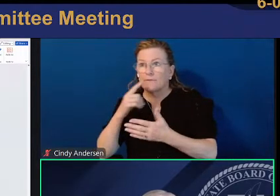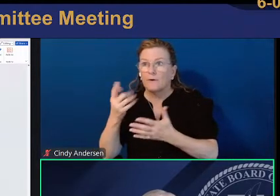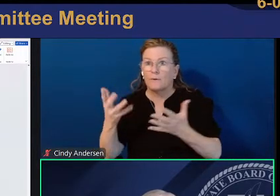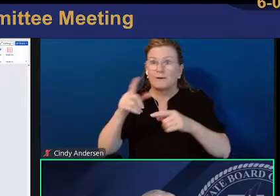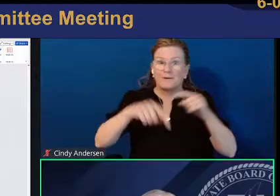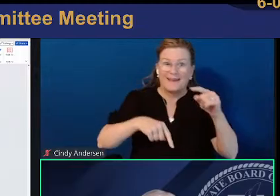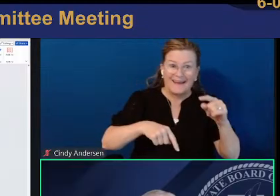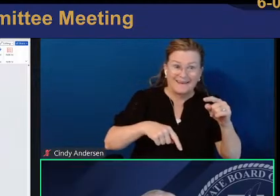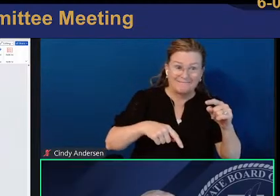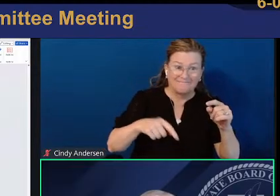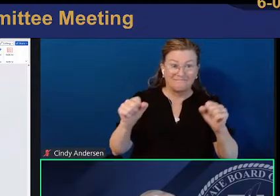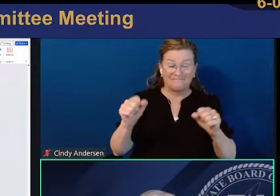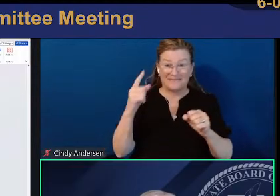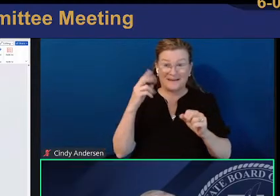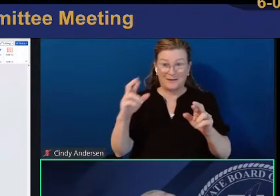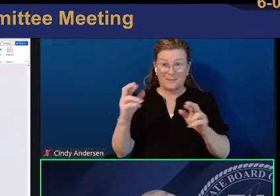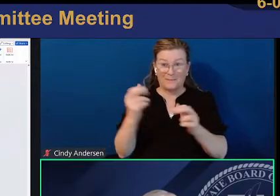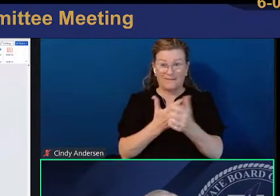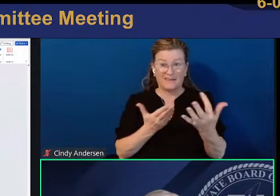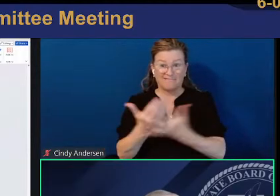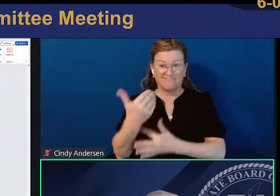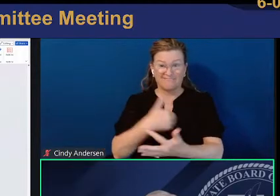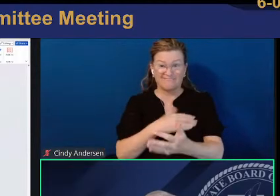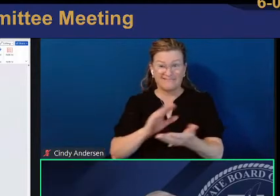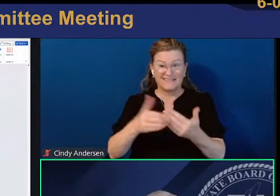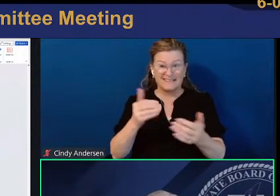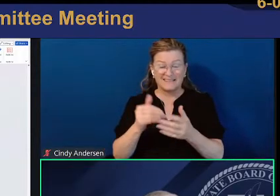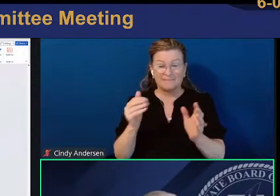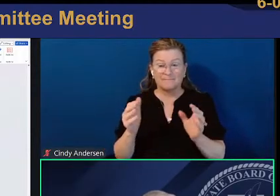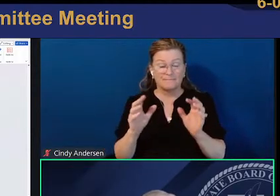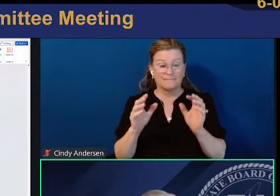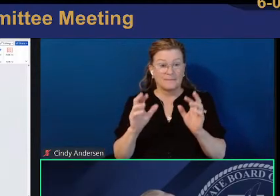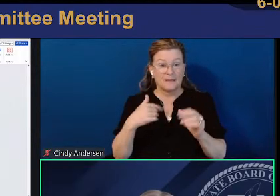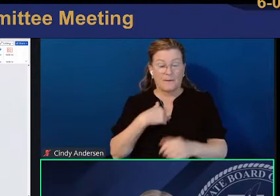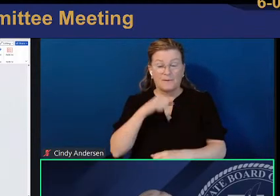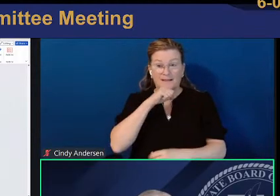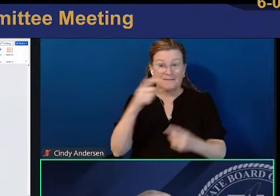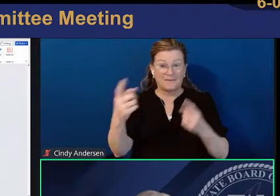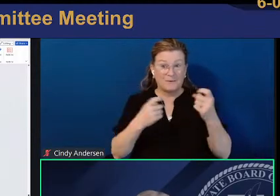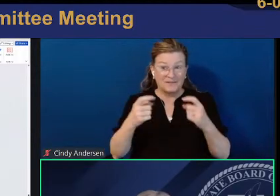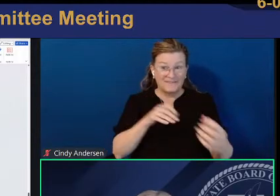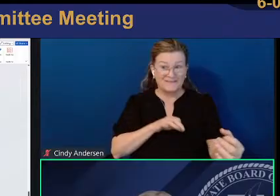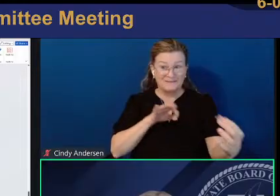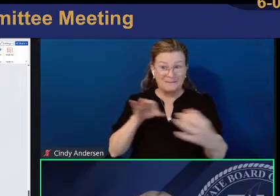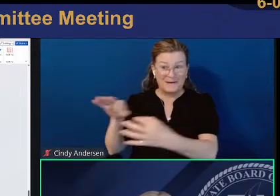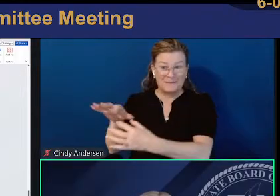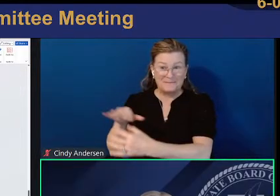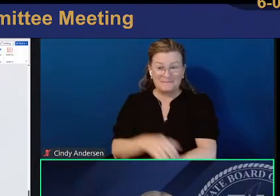And hoping that everything is very transparent. So I would love questions and feedback.